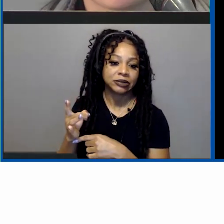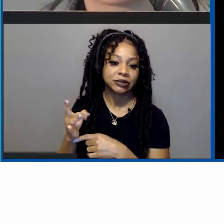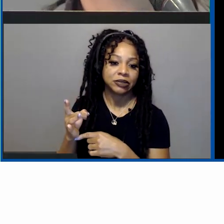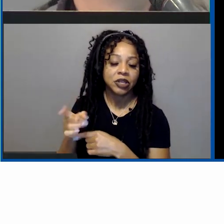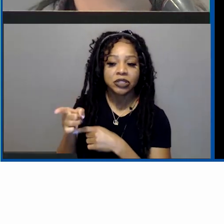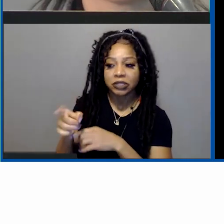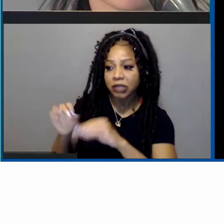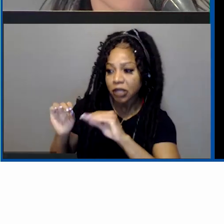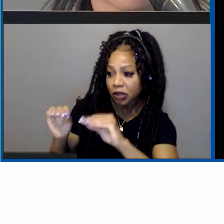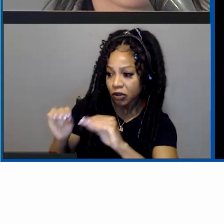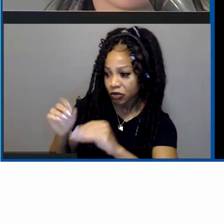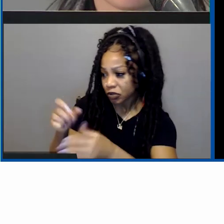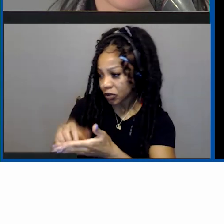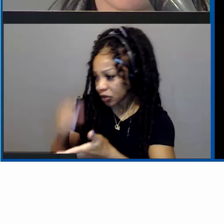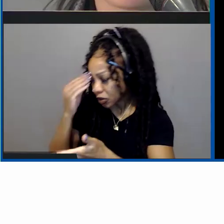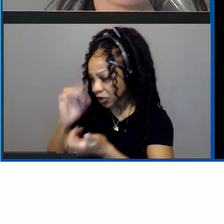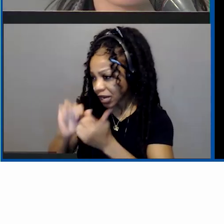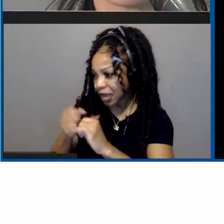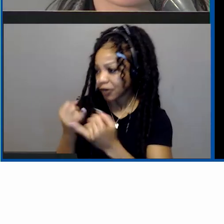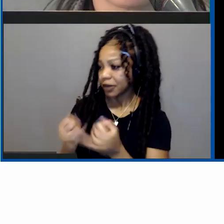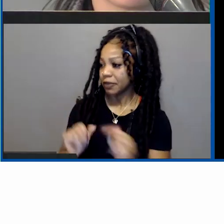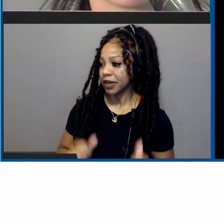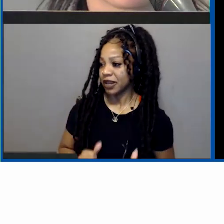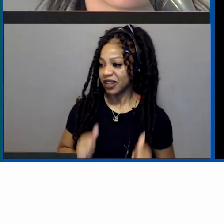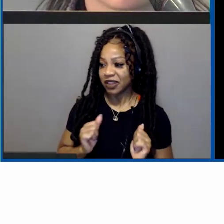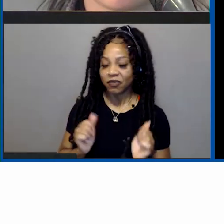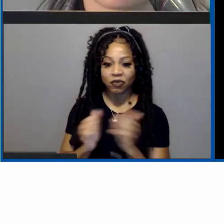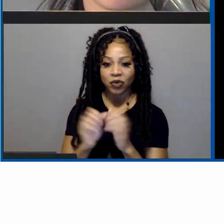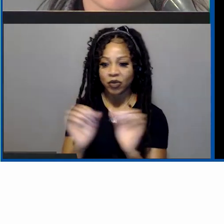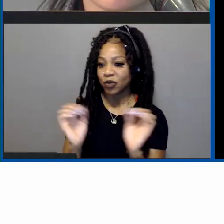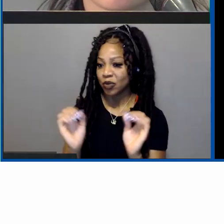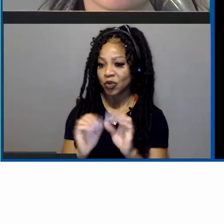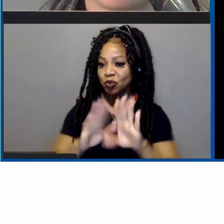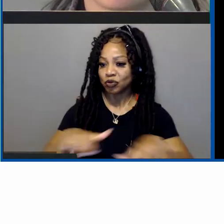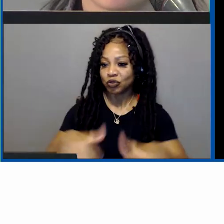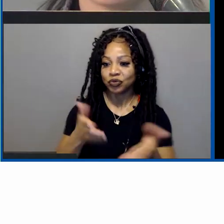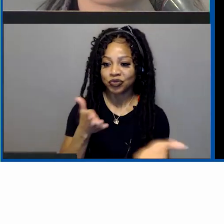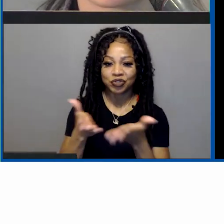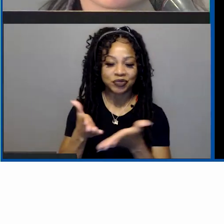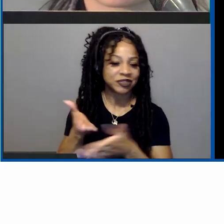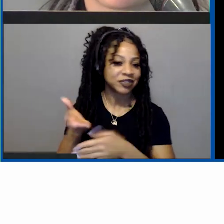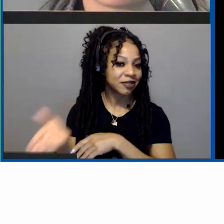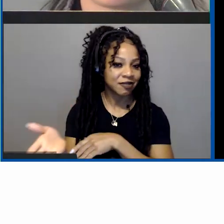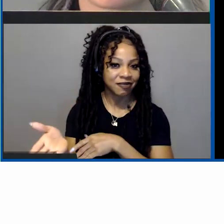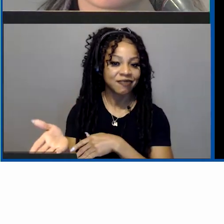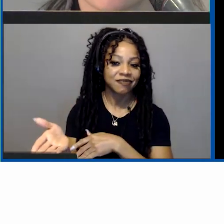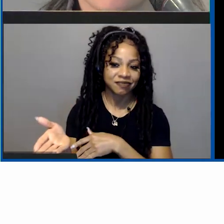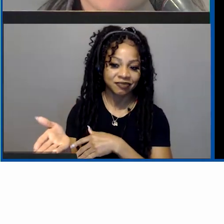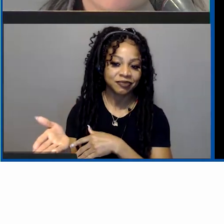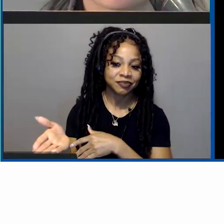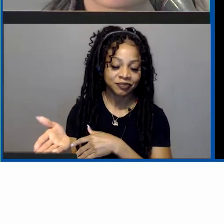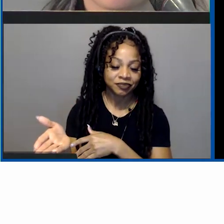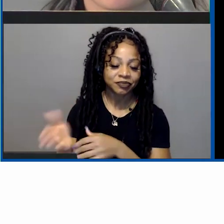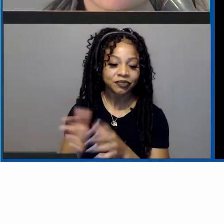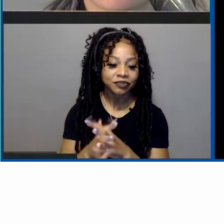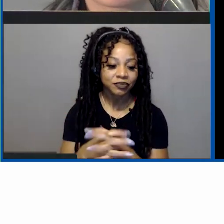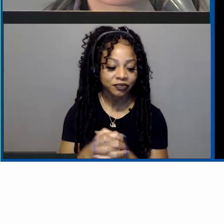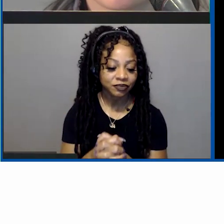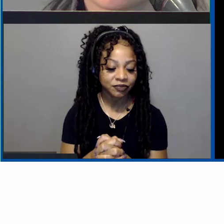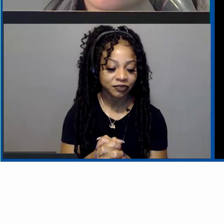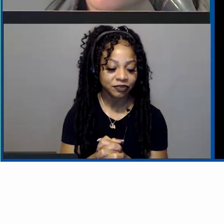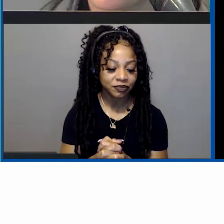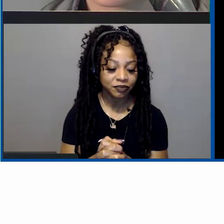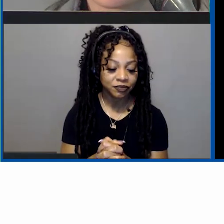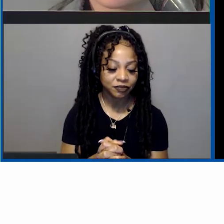be living completely independently with no child welfare services in place. So that's part of it. And one of the